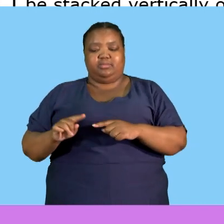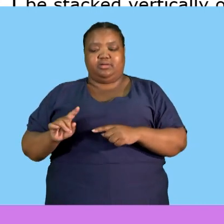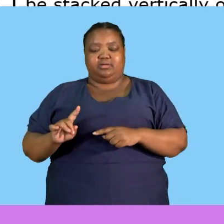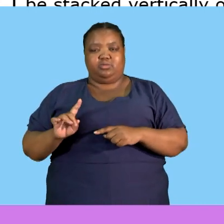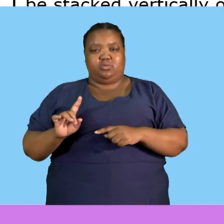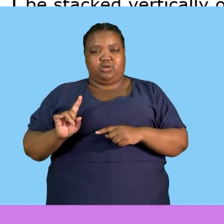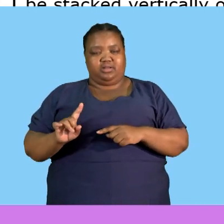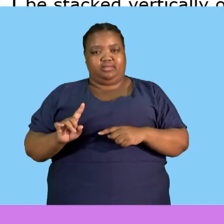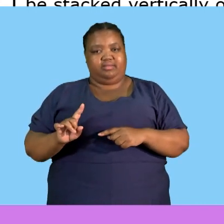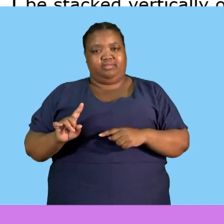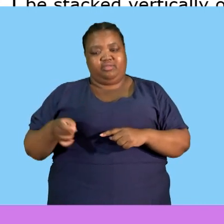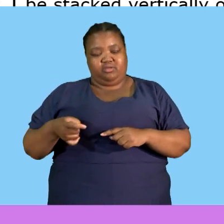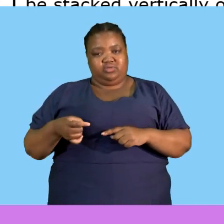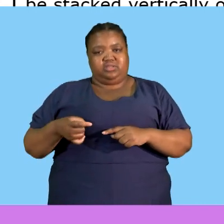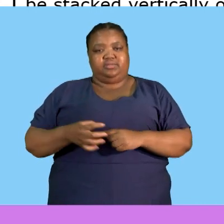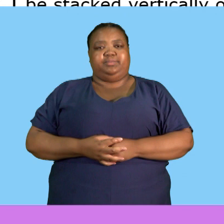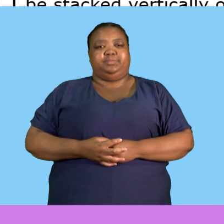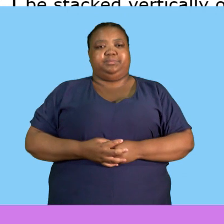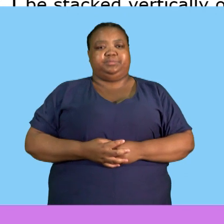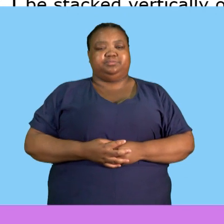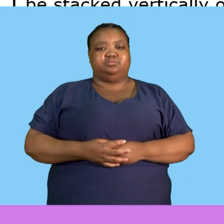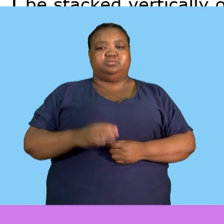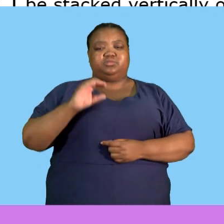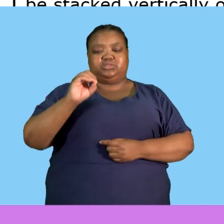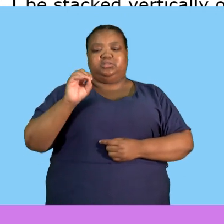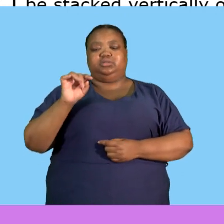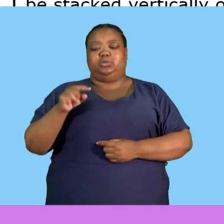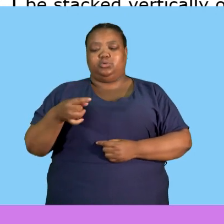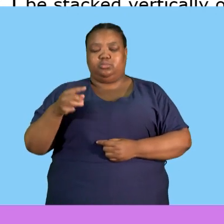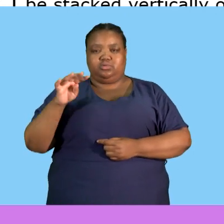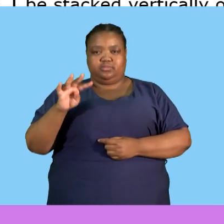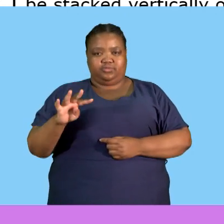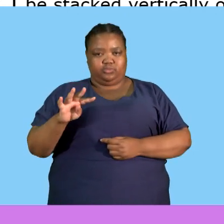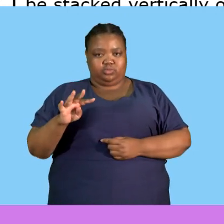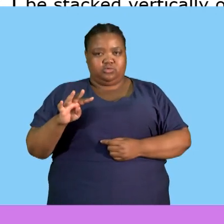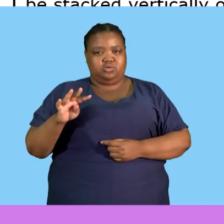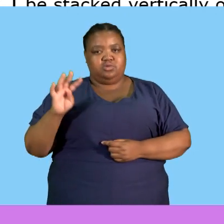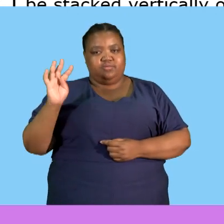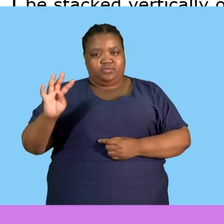So 444 divided by 1,000, that will give us